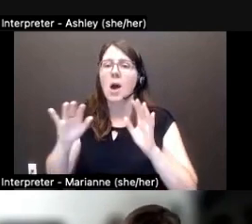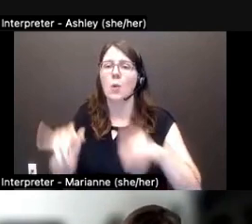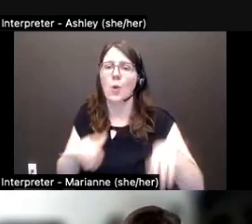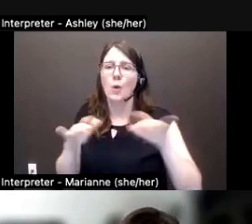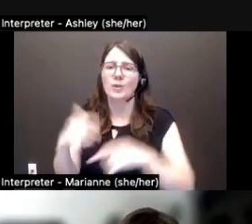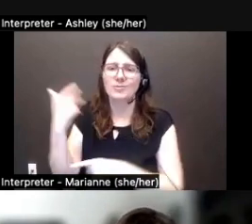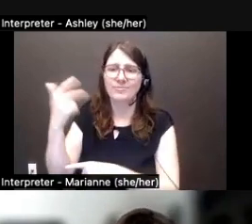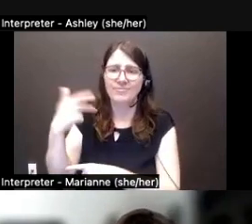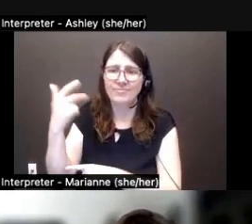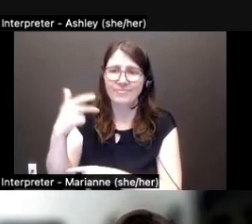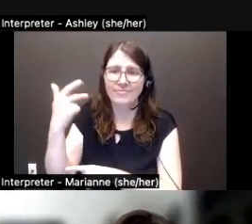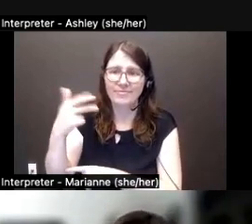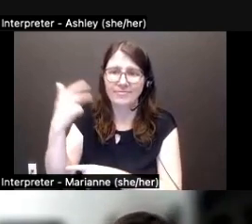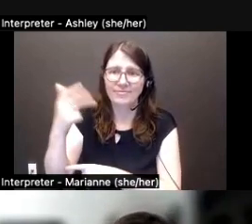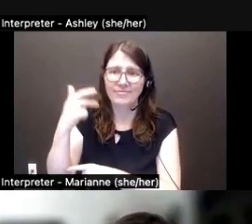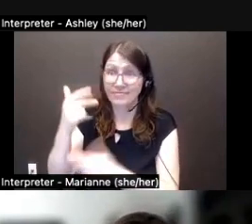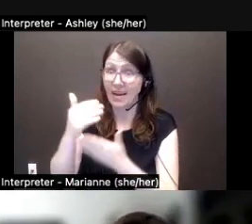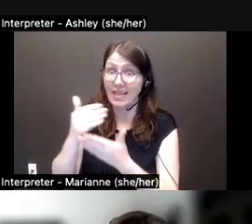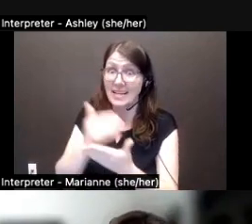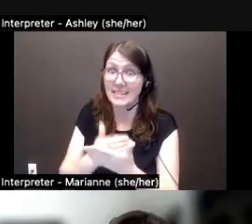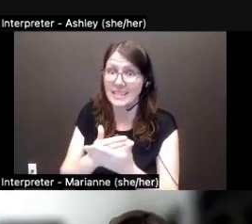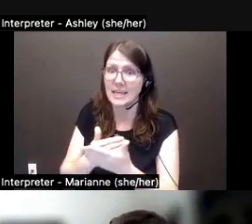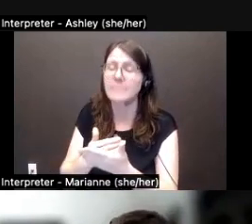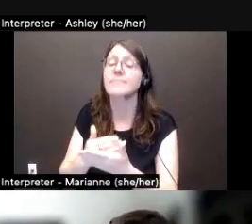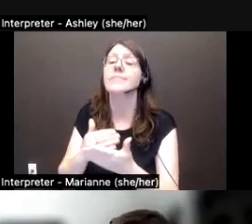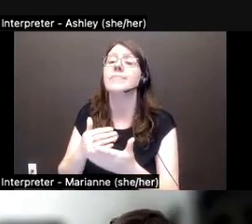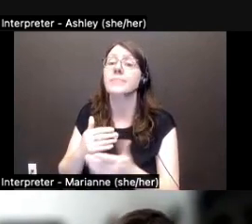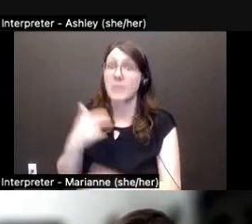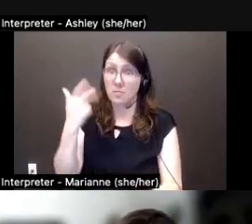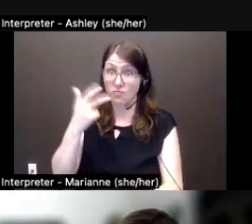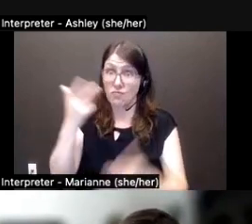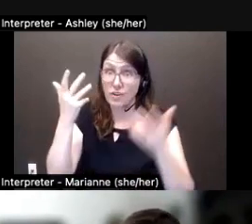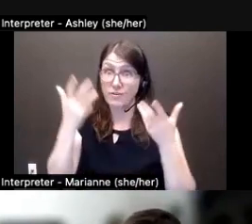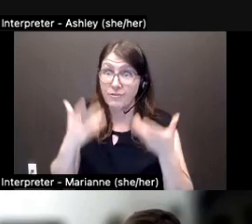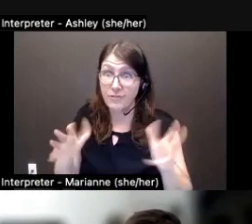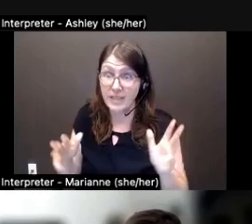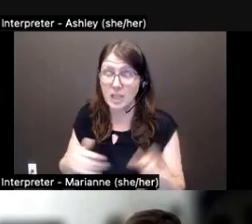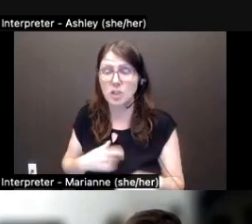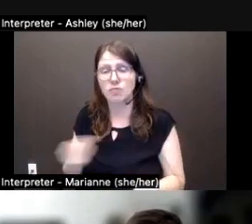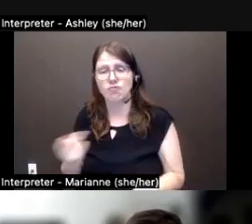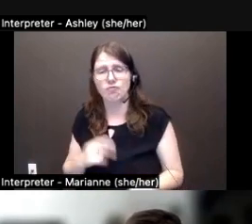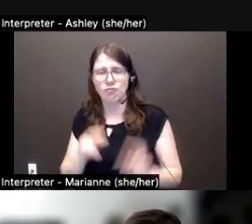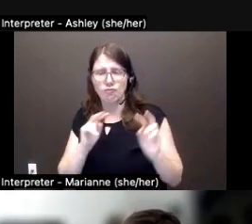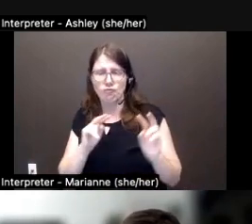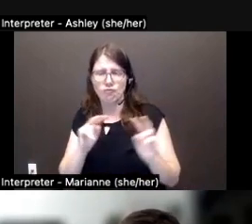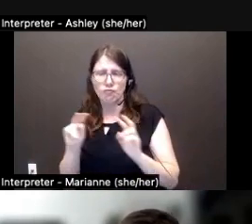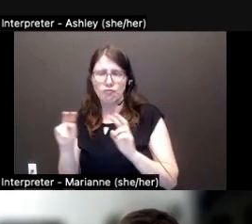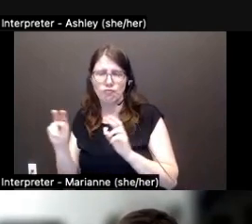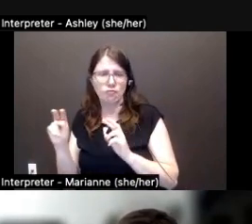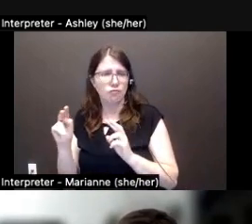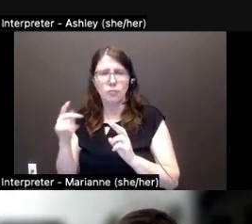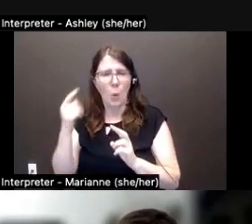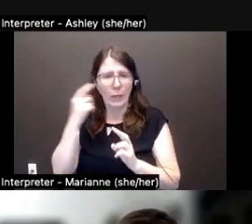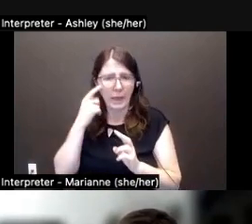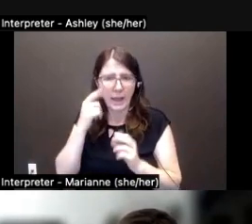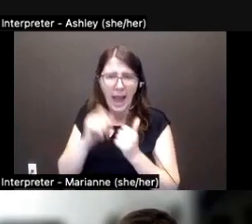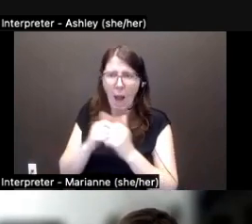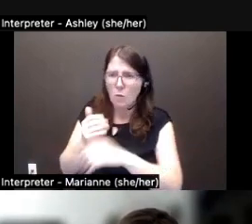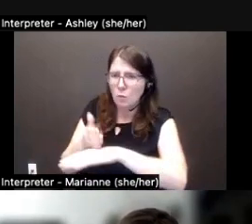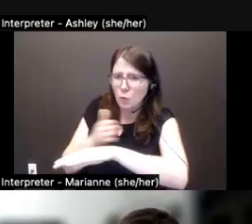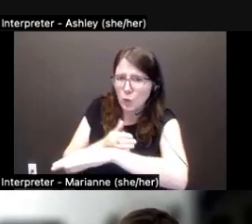we edit from here? What do you think about this? And we edit it again before we